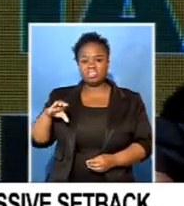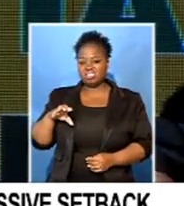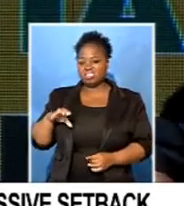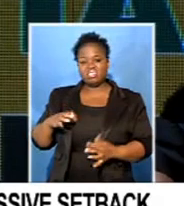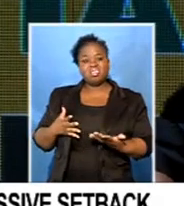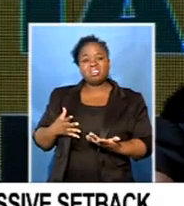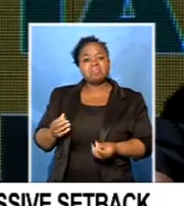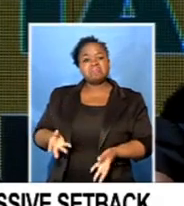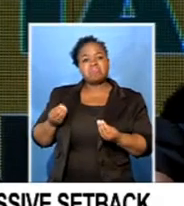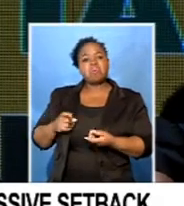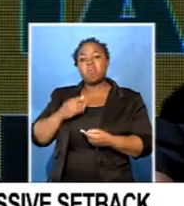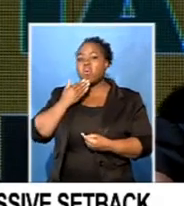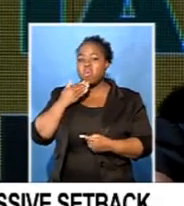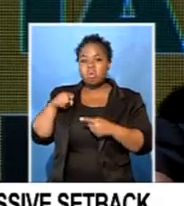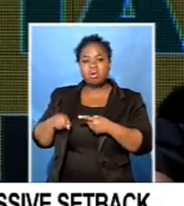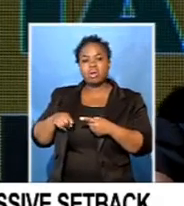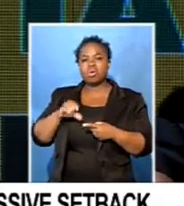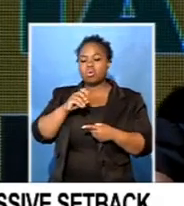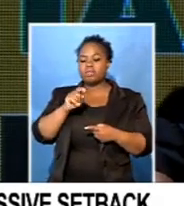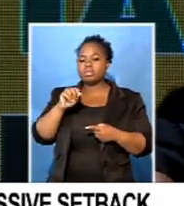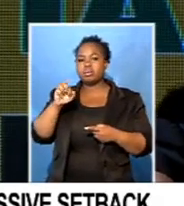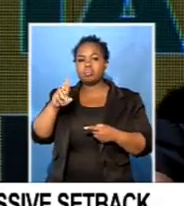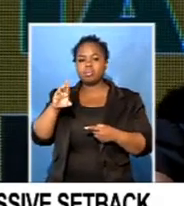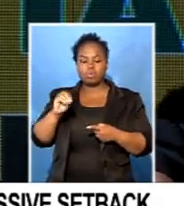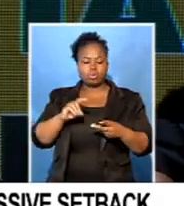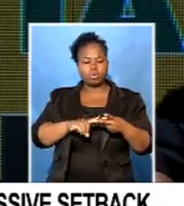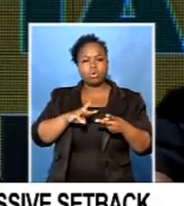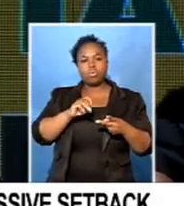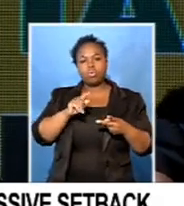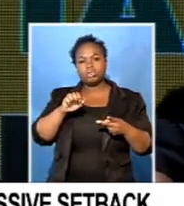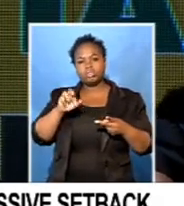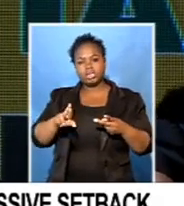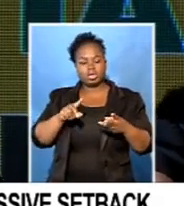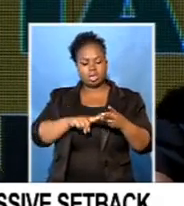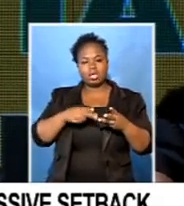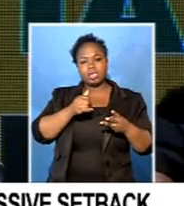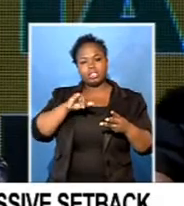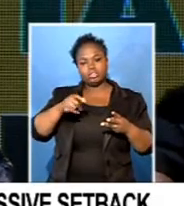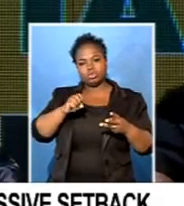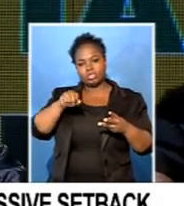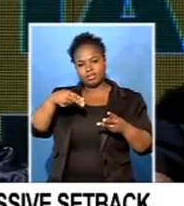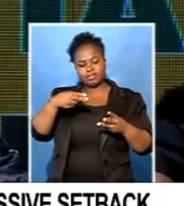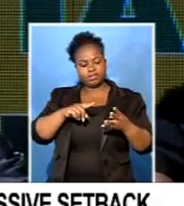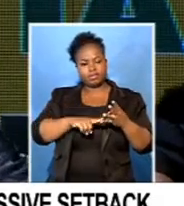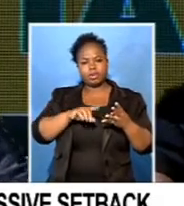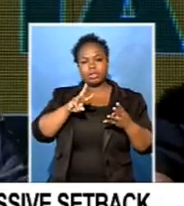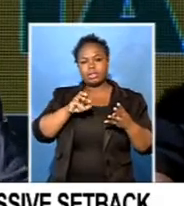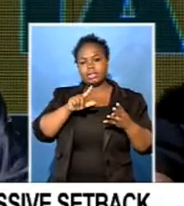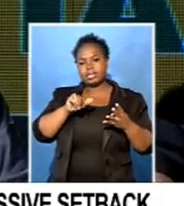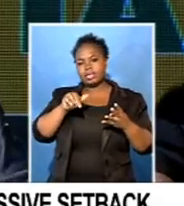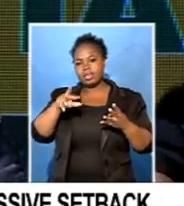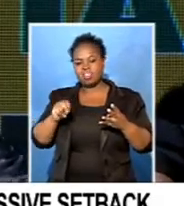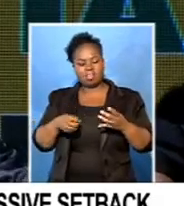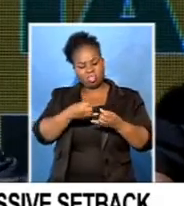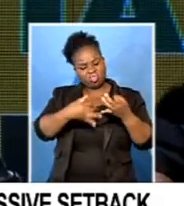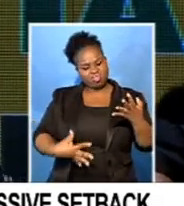Tambo, Walter Sisulu, Helen Joseph, Yusuf Dadu, Lillian Ngoyi,